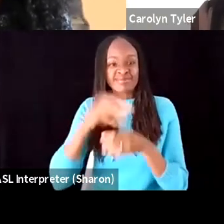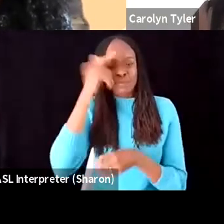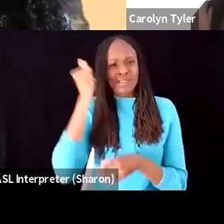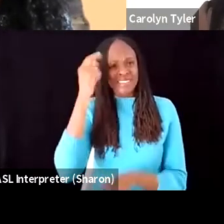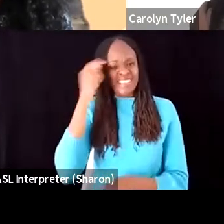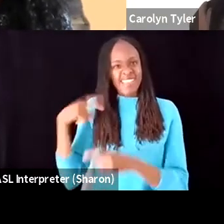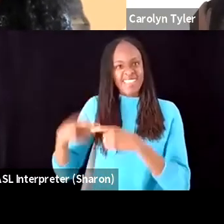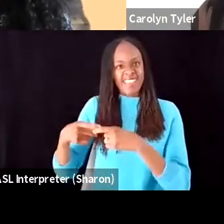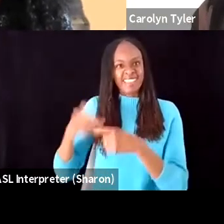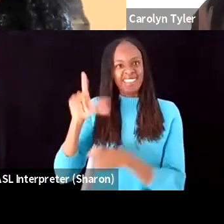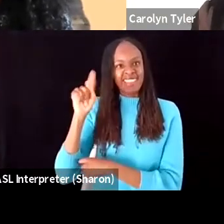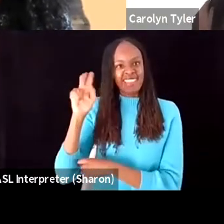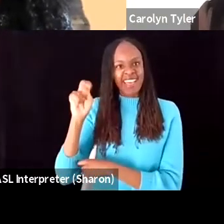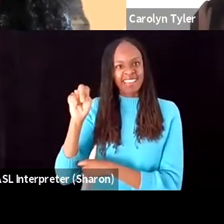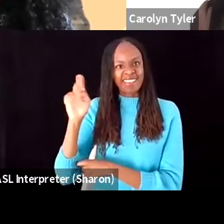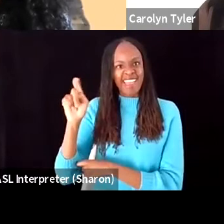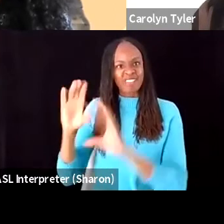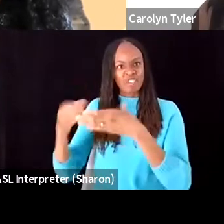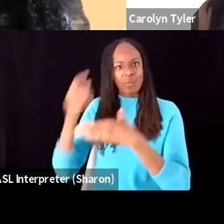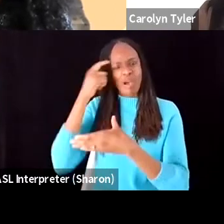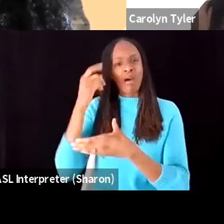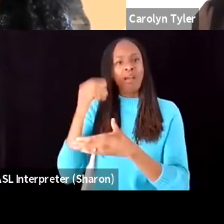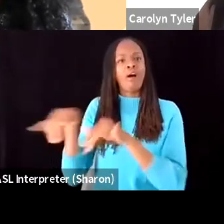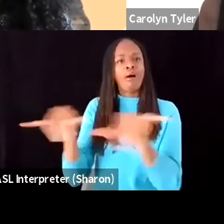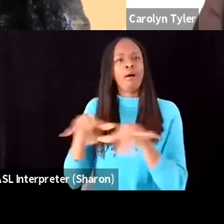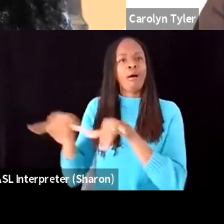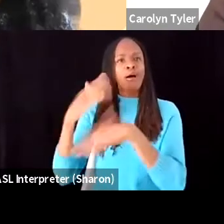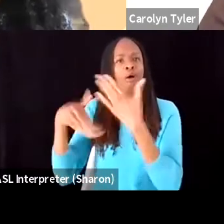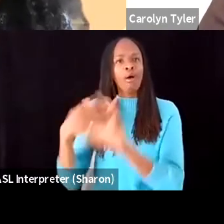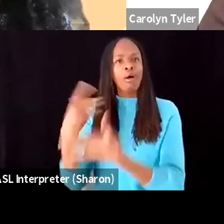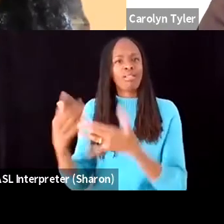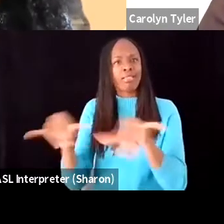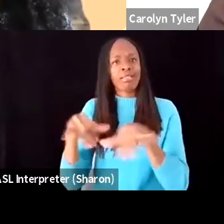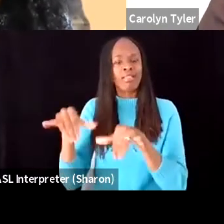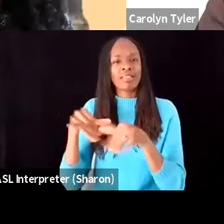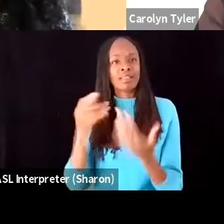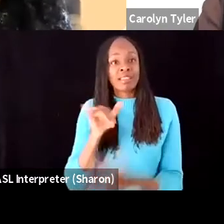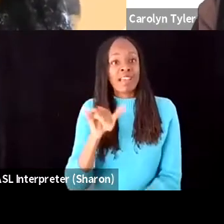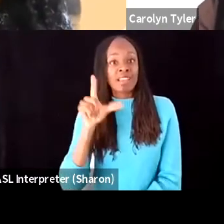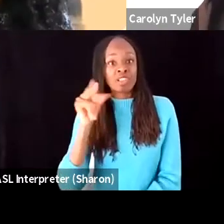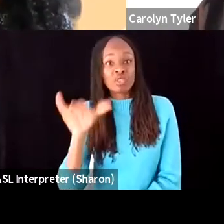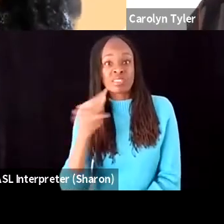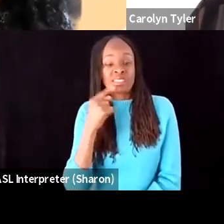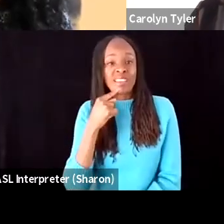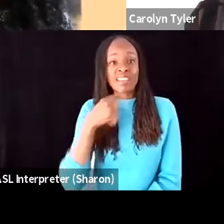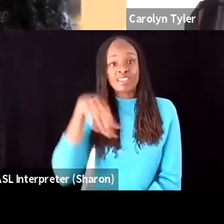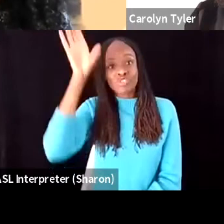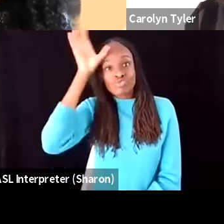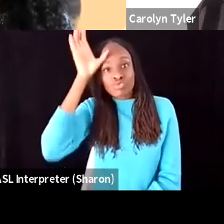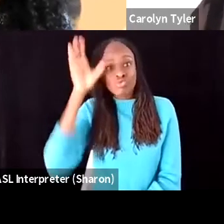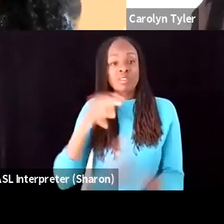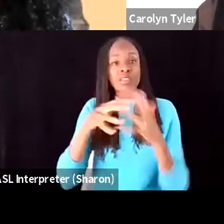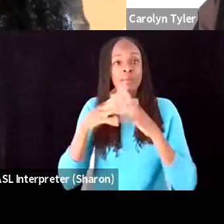of recognizing, as you said, and as Lucy mentioned, Cuban Americans are different than